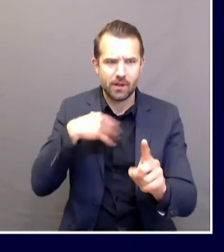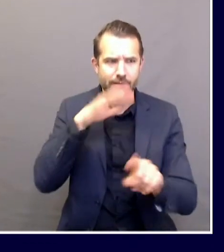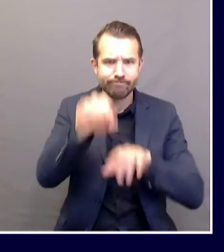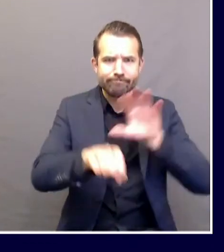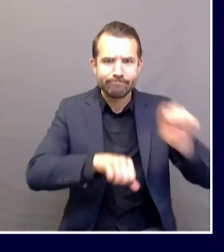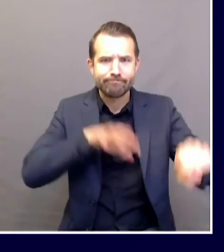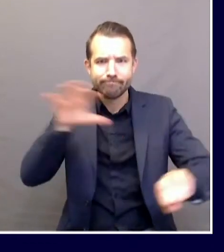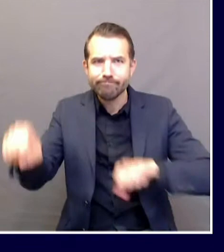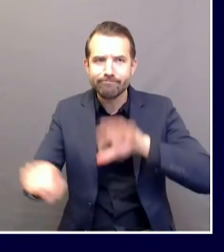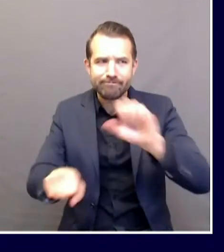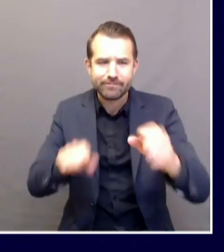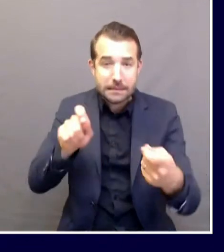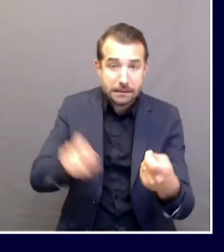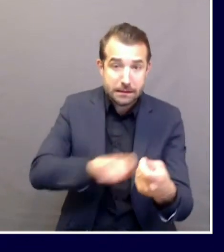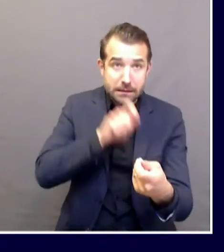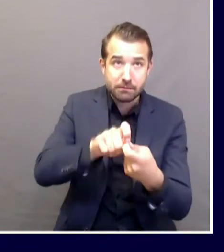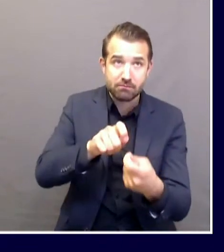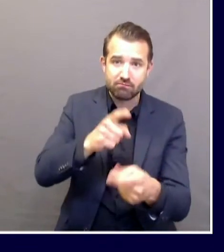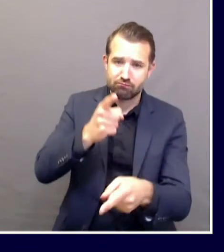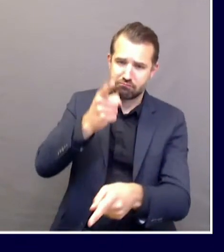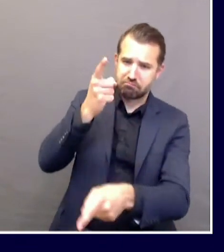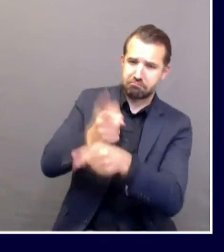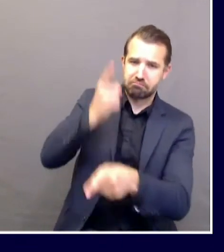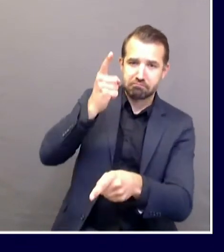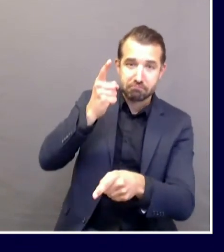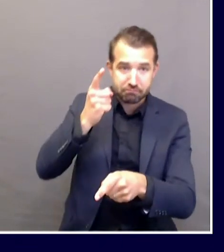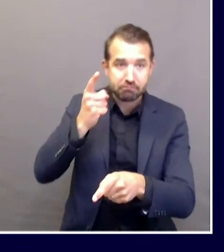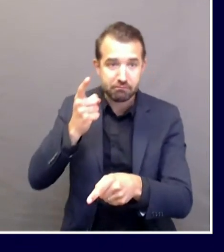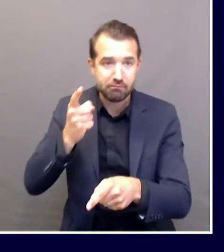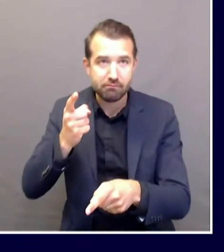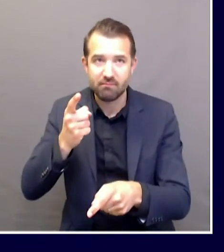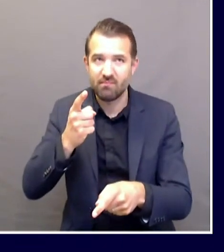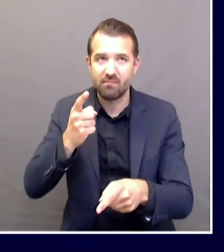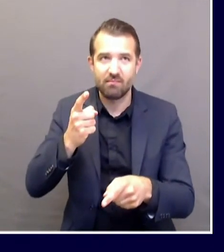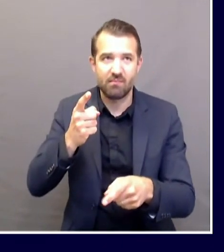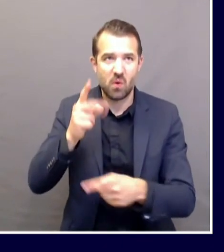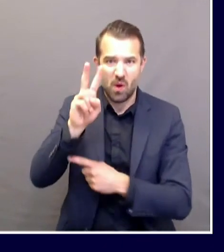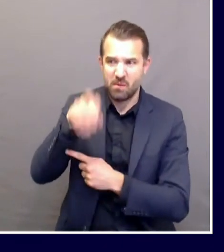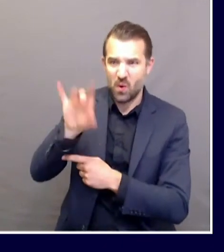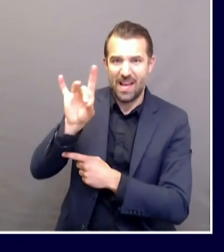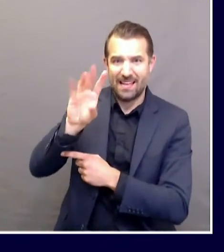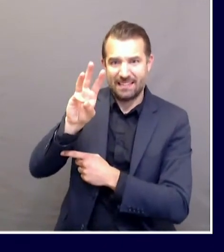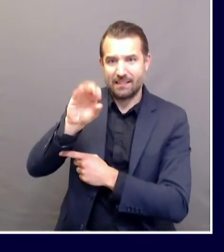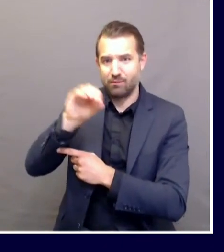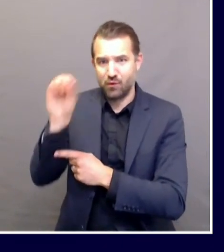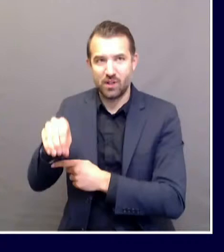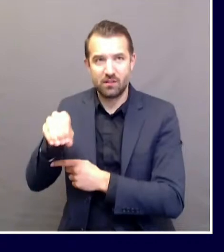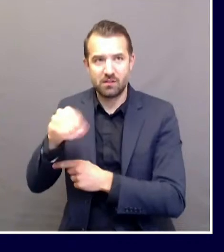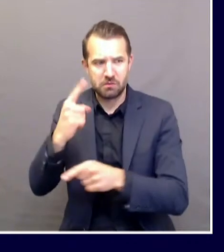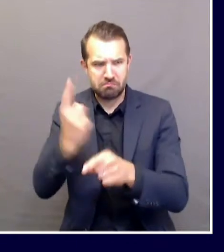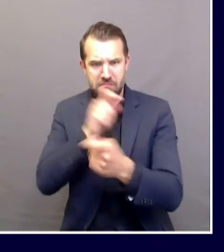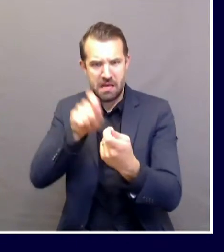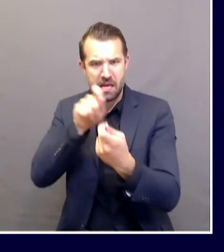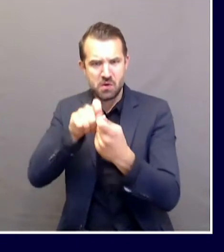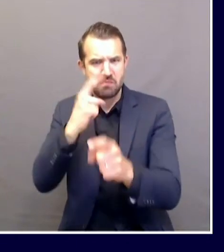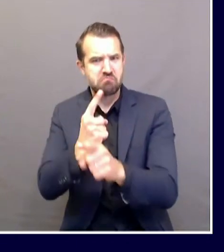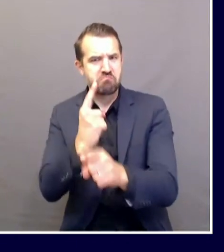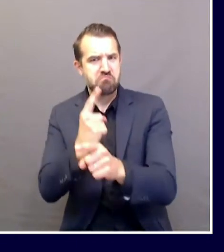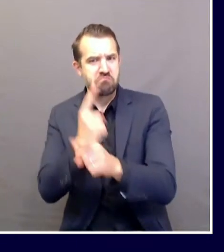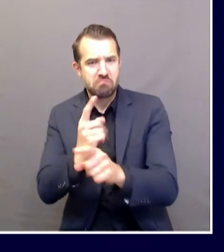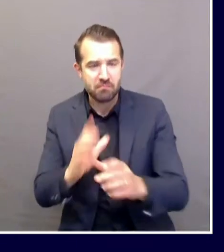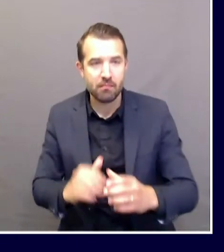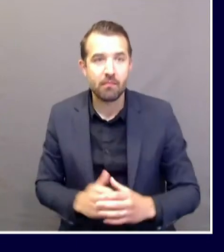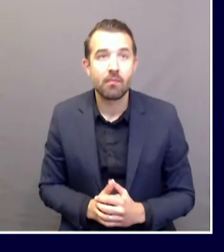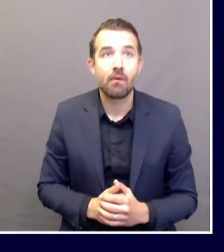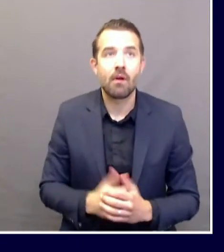rate calculation. And again, the fact that it's come down is encouraging. Let's hope it stays that way.